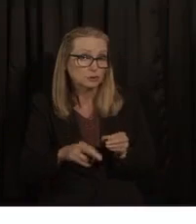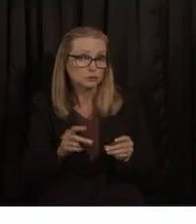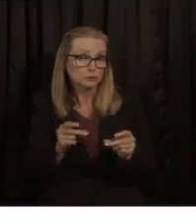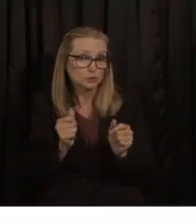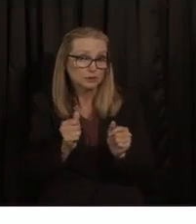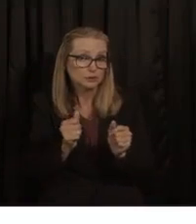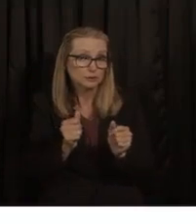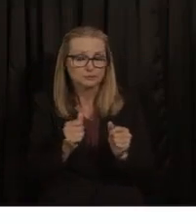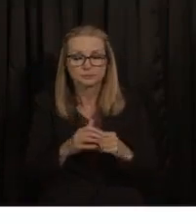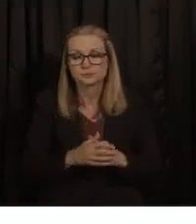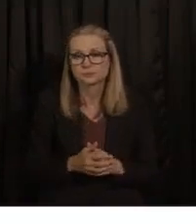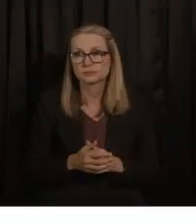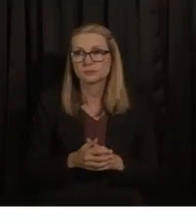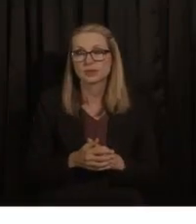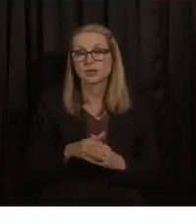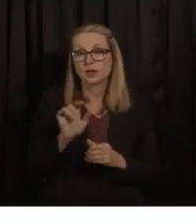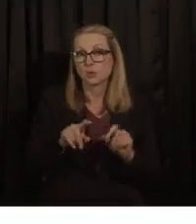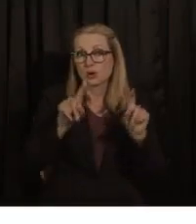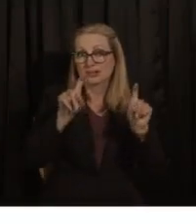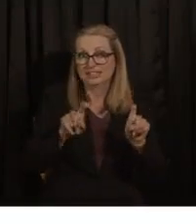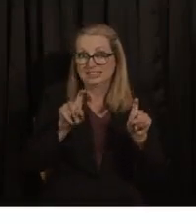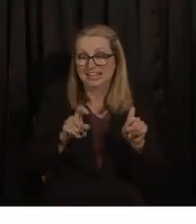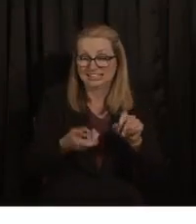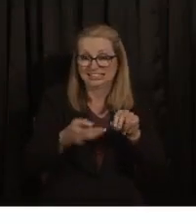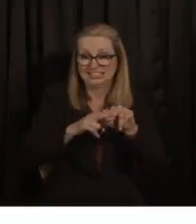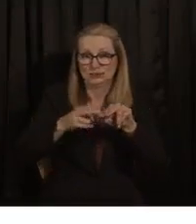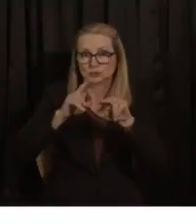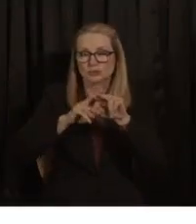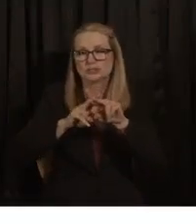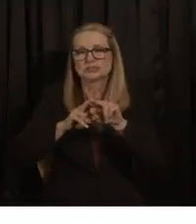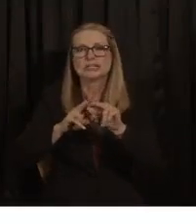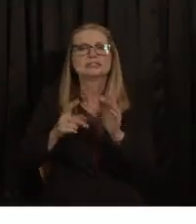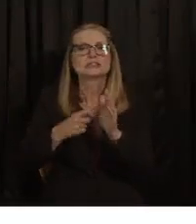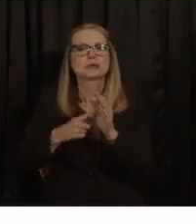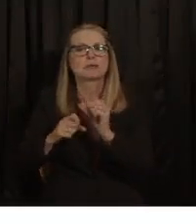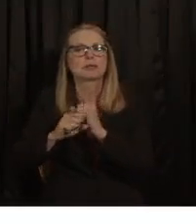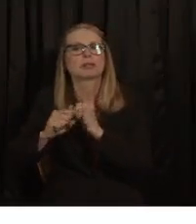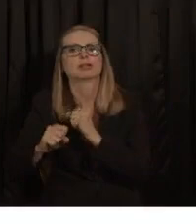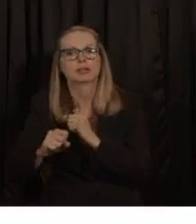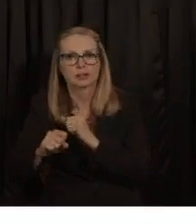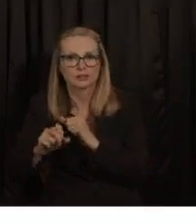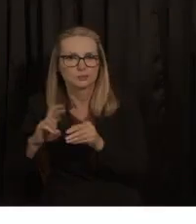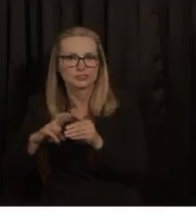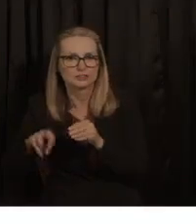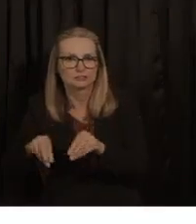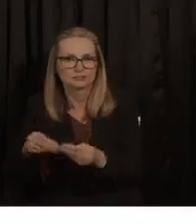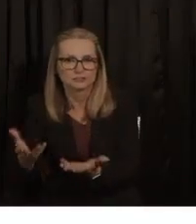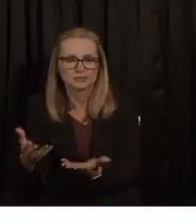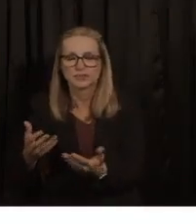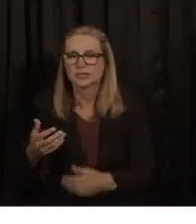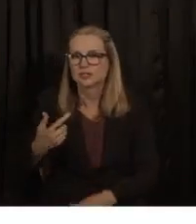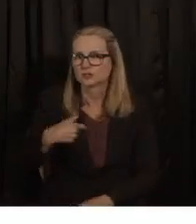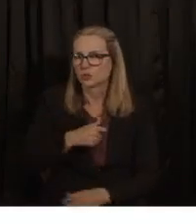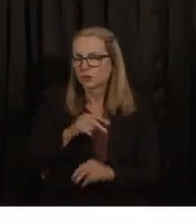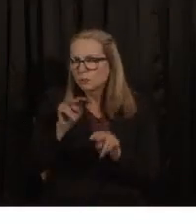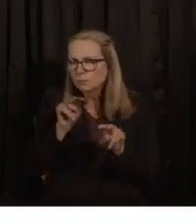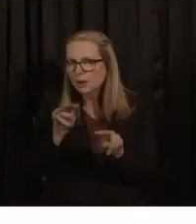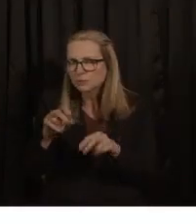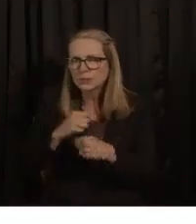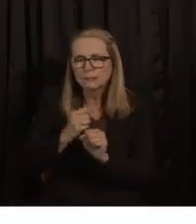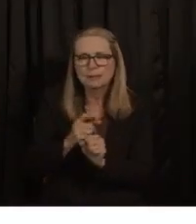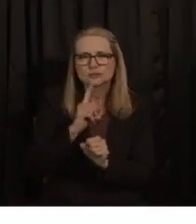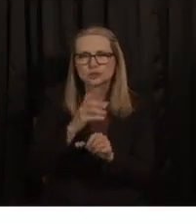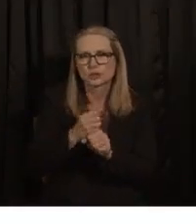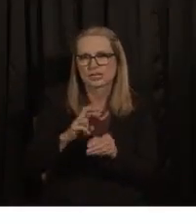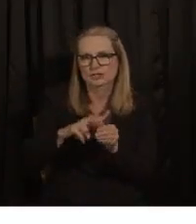testing demand increases, turnaround times can also increase. The testing team is closely monitoring turnaround times as one of the metrics we use